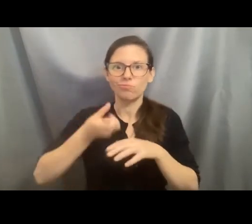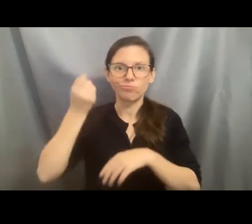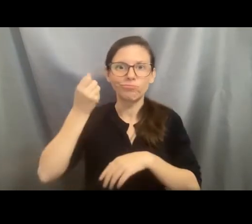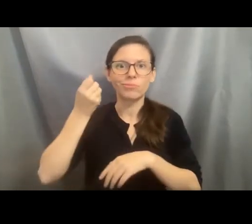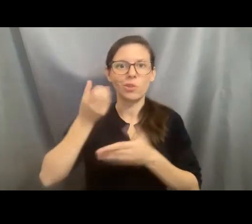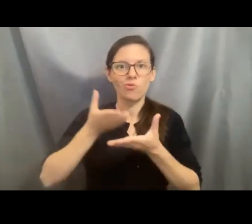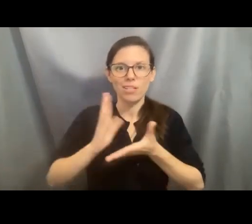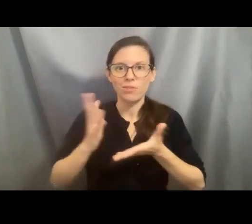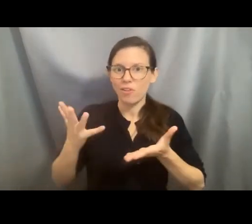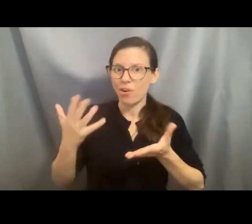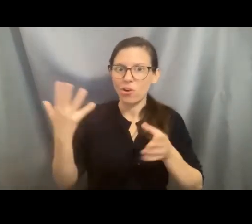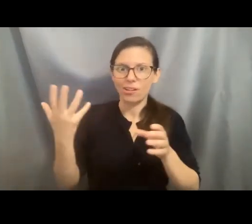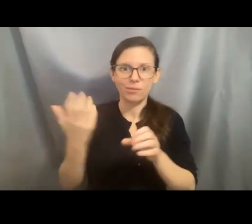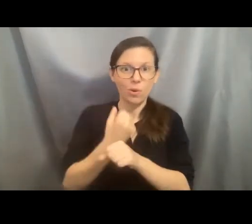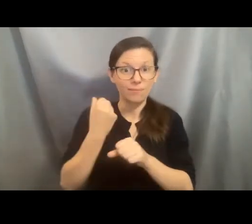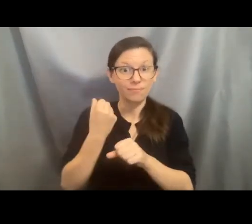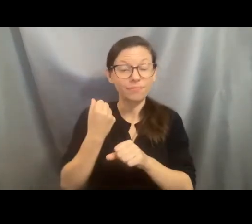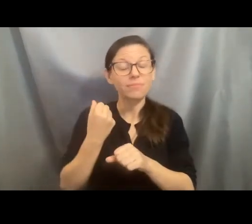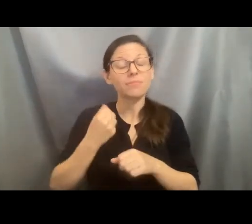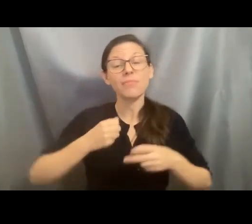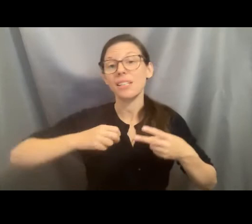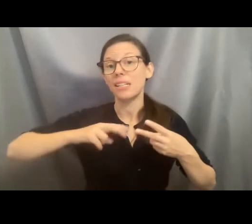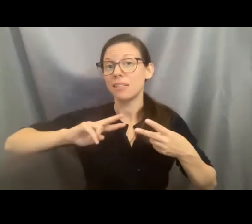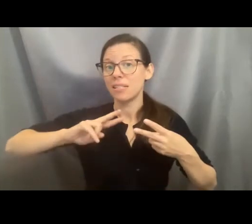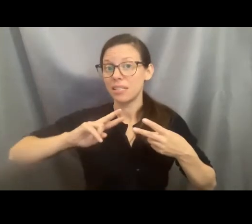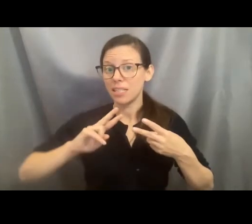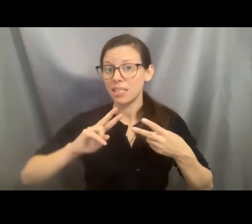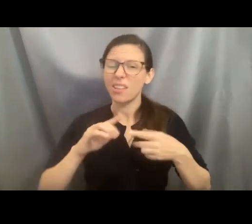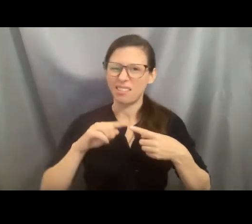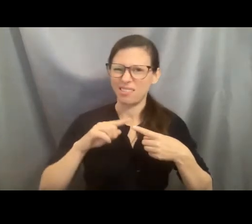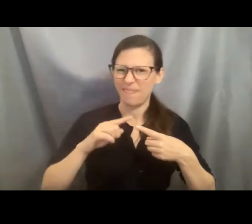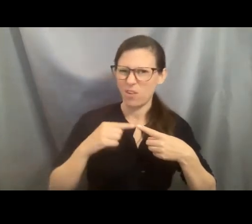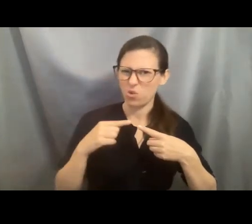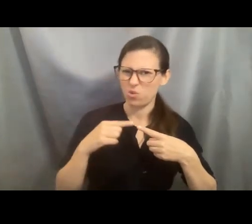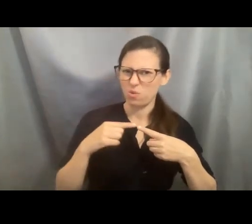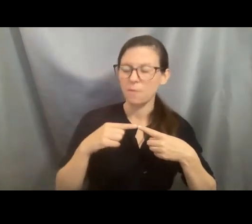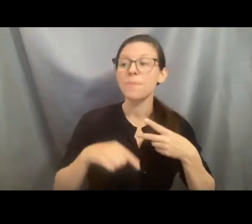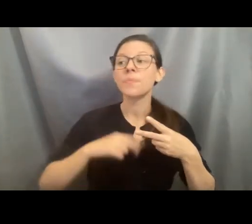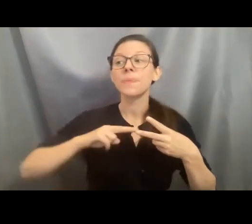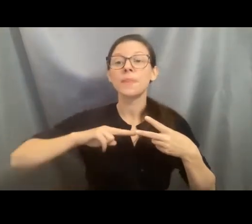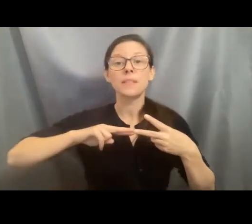there are some forms of birth control that